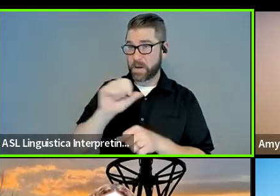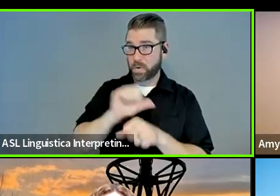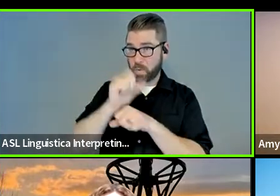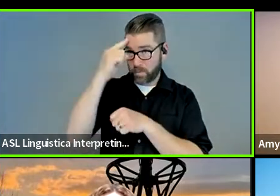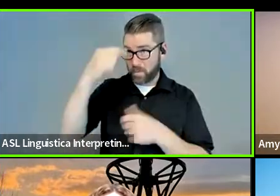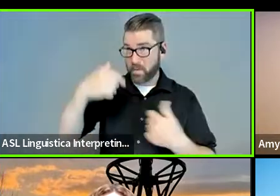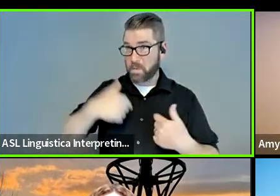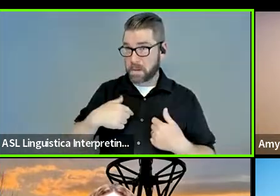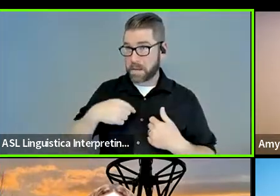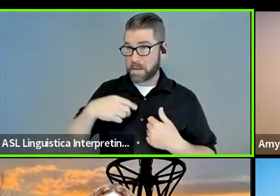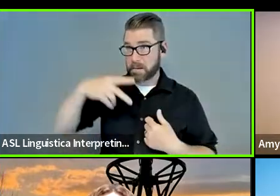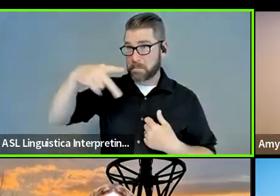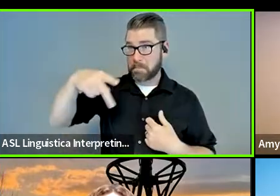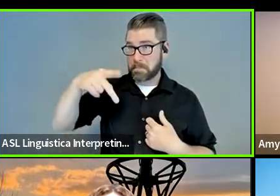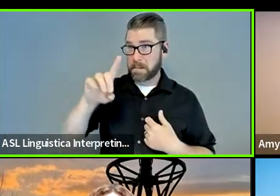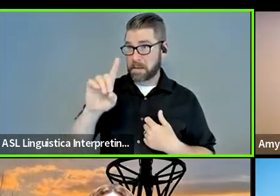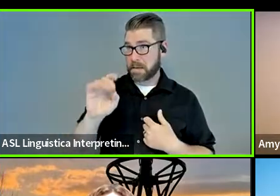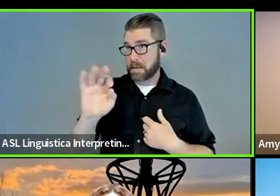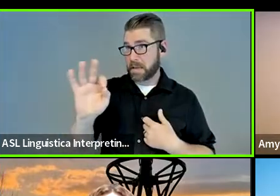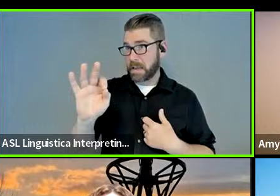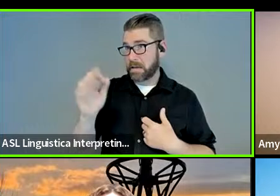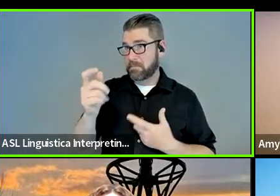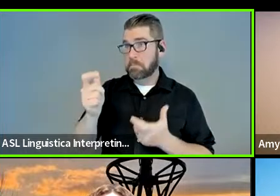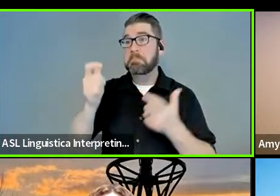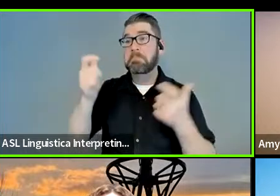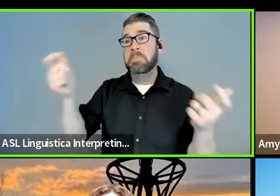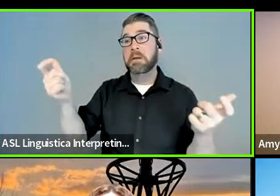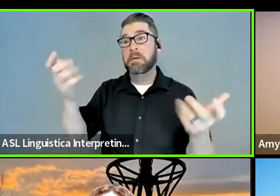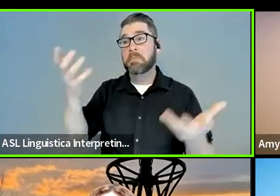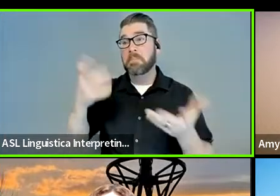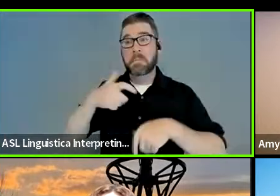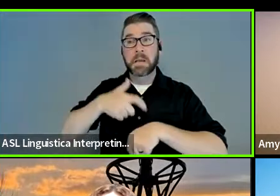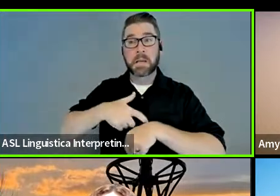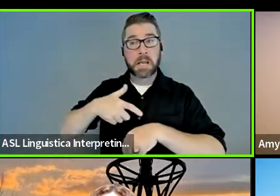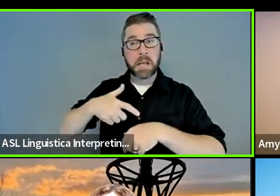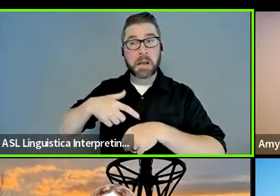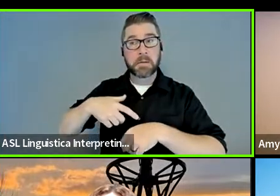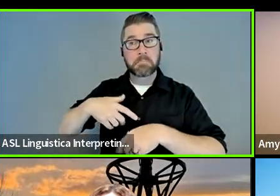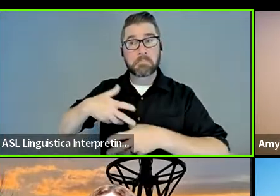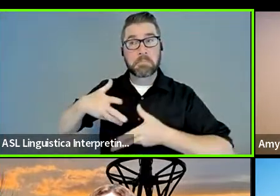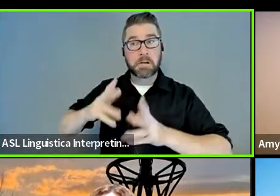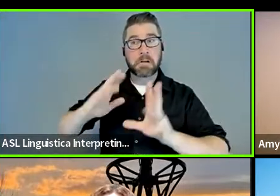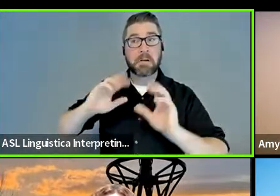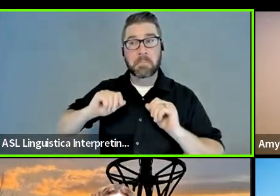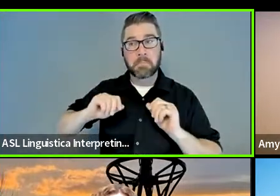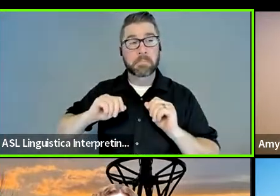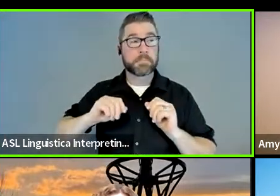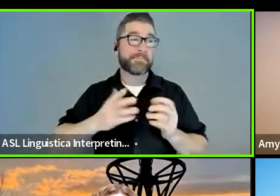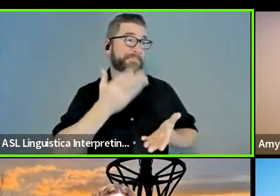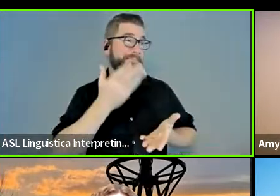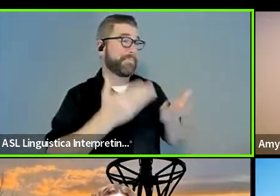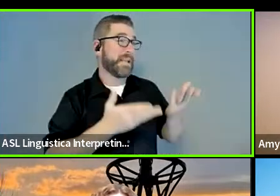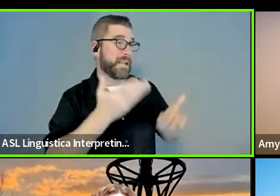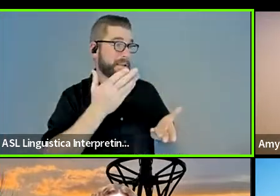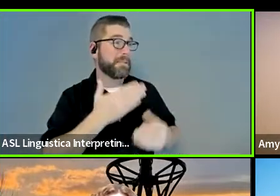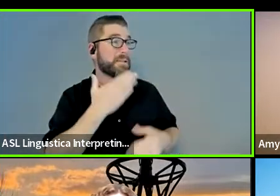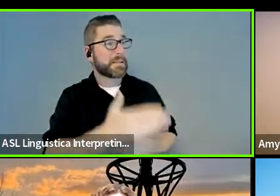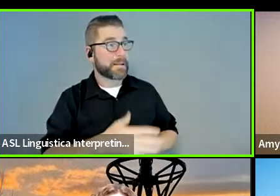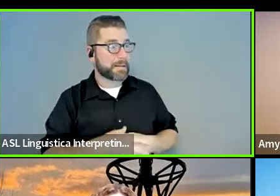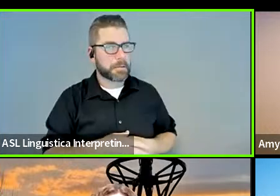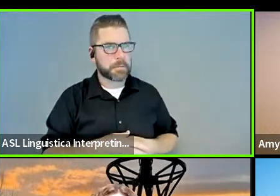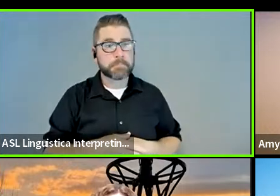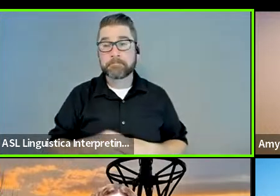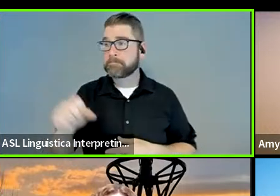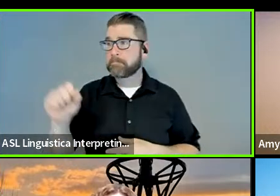it's a pretty large PDF. So maybe you need to give it some time. Maybe. Thank you. Okay, if you could try it, and so that before we sign